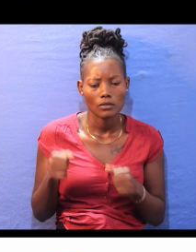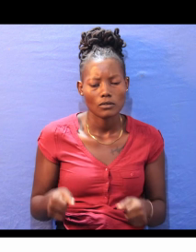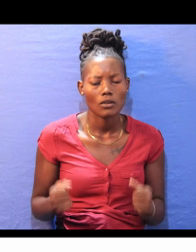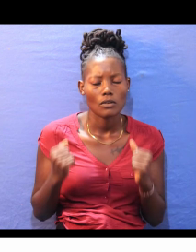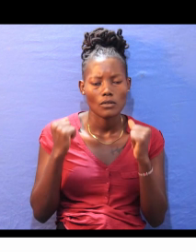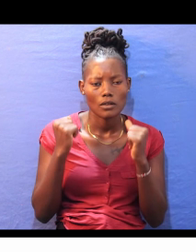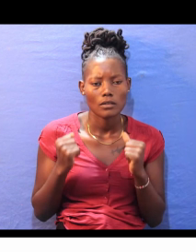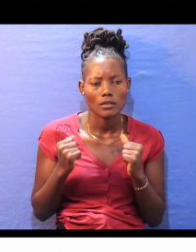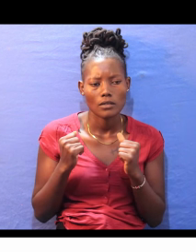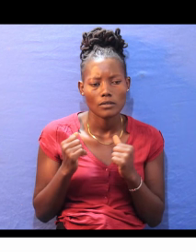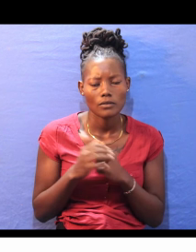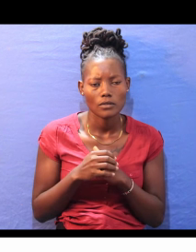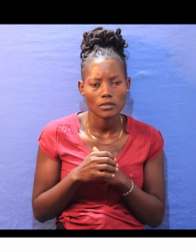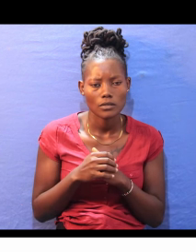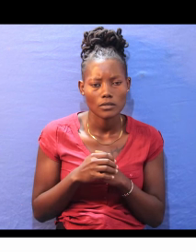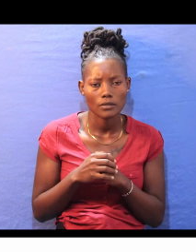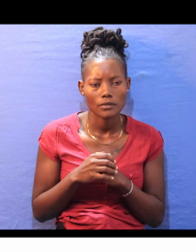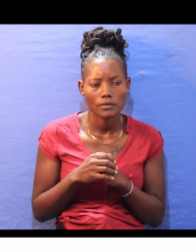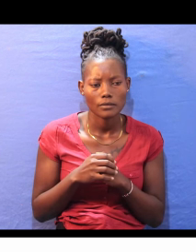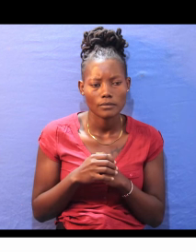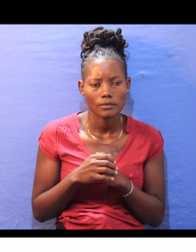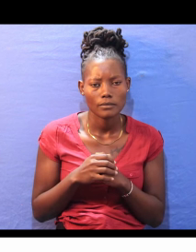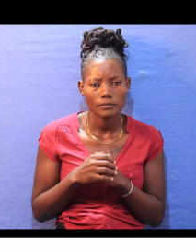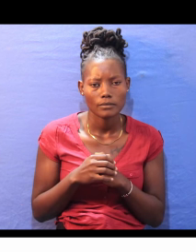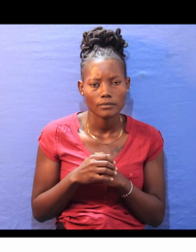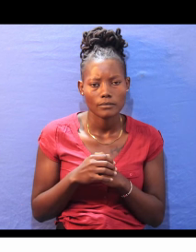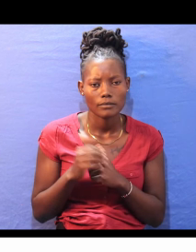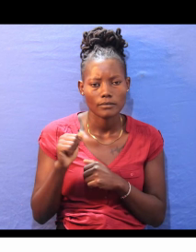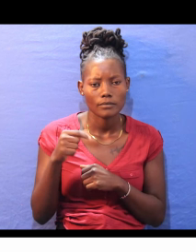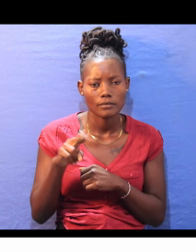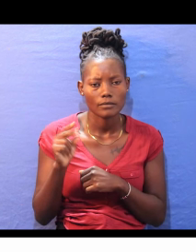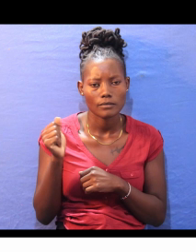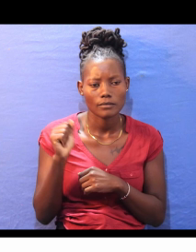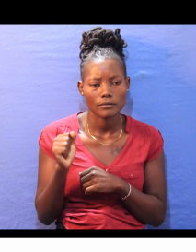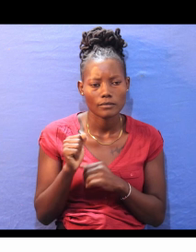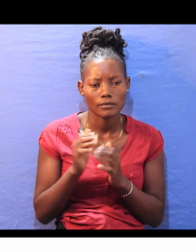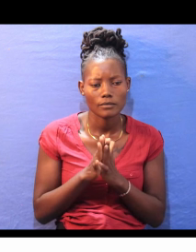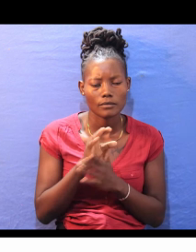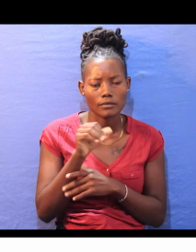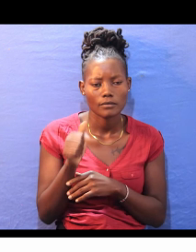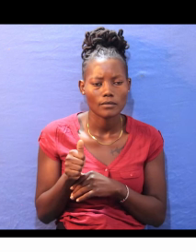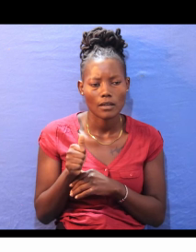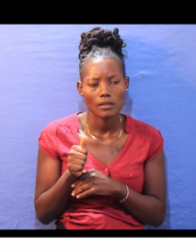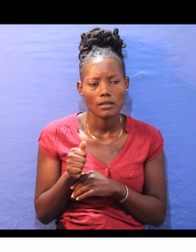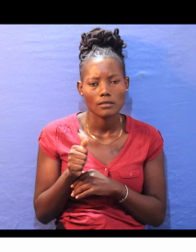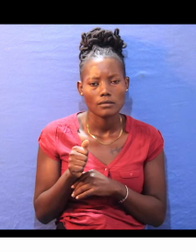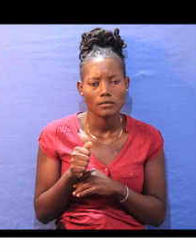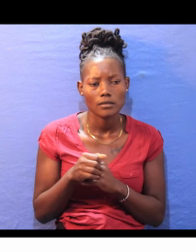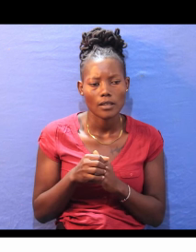clean and jerk aren't part of them, but the squats and the power snatches and power cleans are.